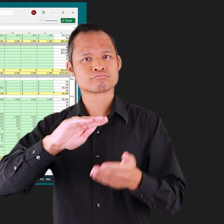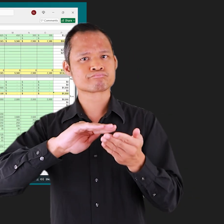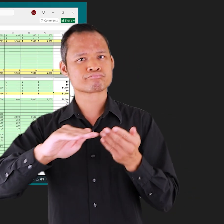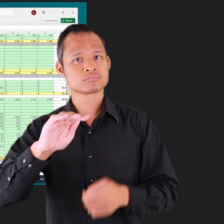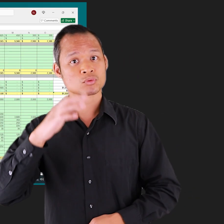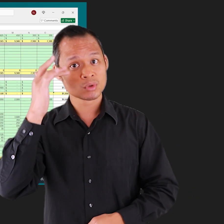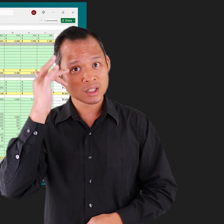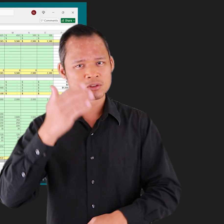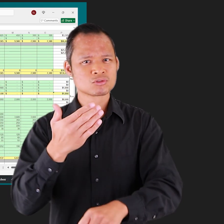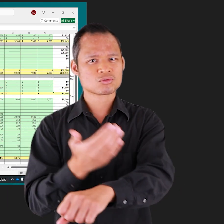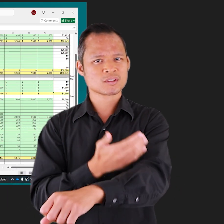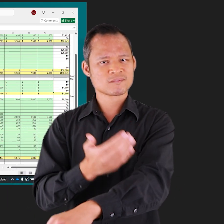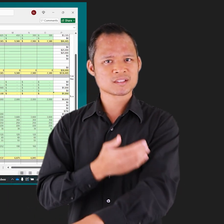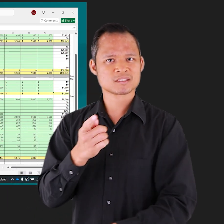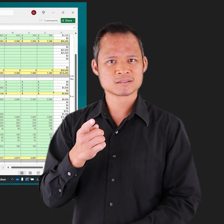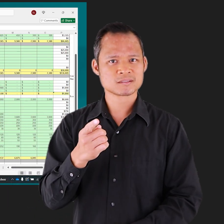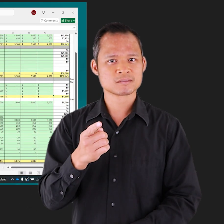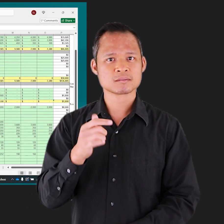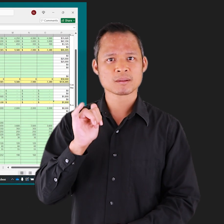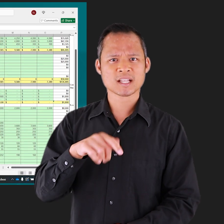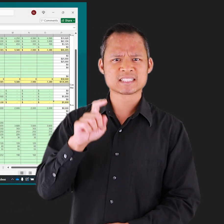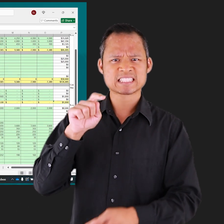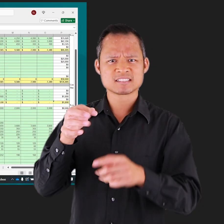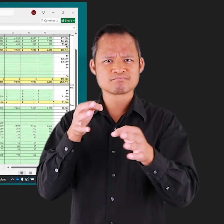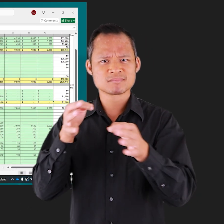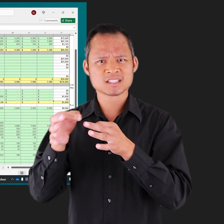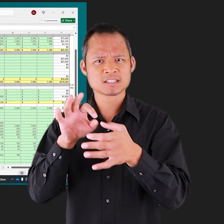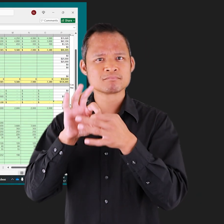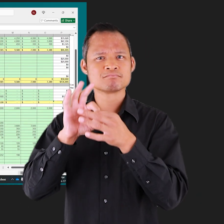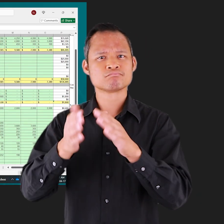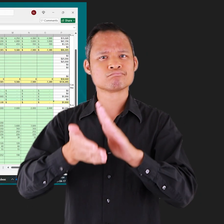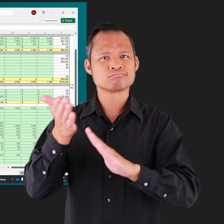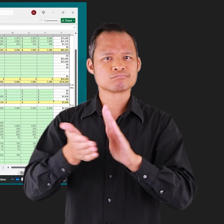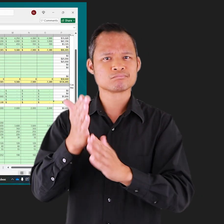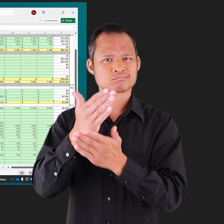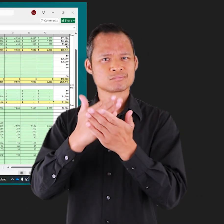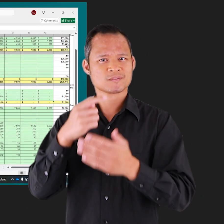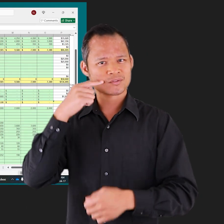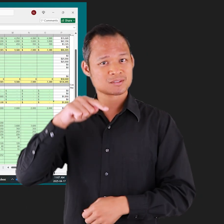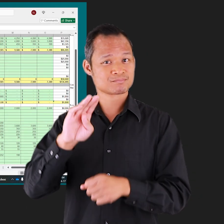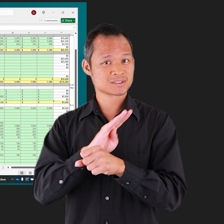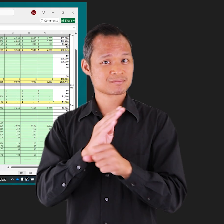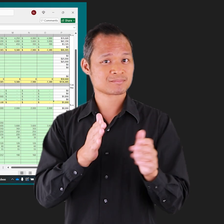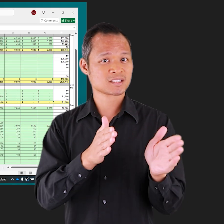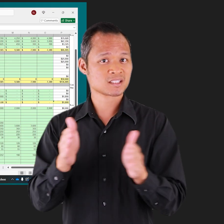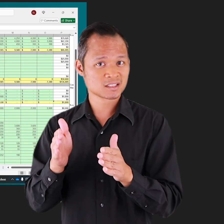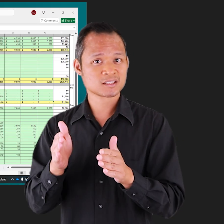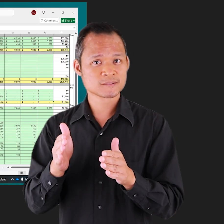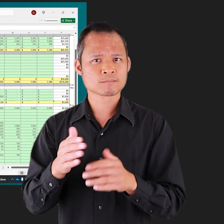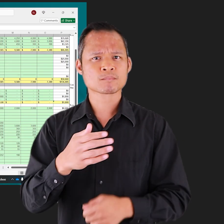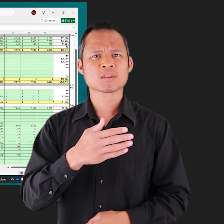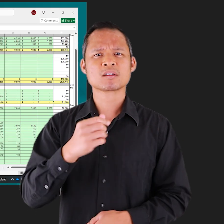September as he's renovating. You also need to provide explanations of your expenses in the operations section of the business